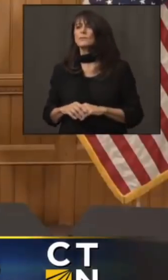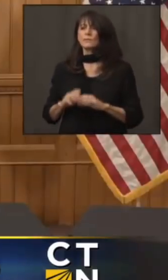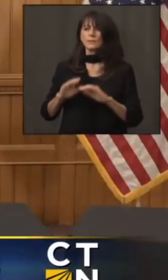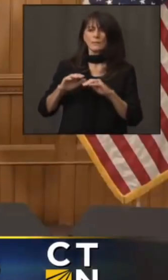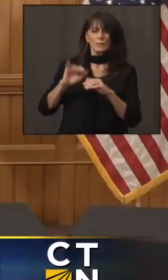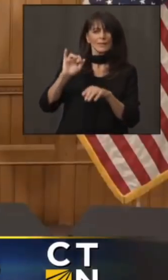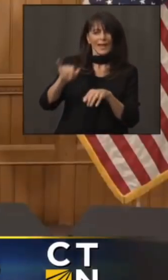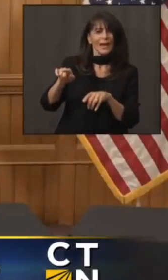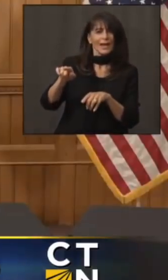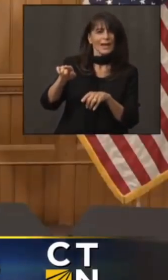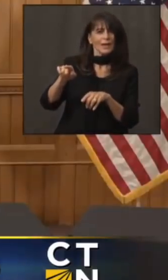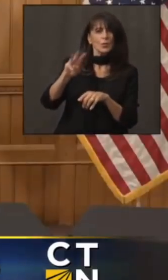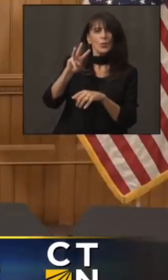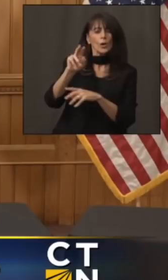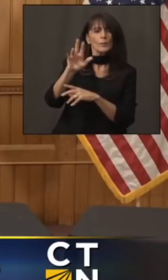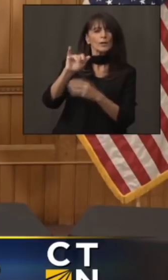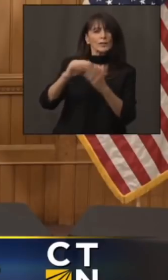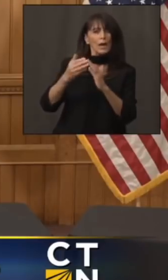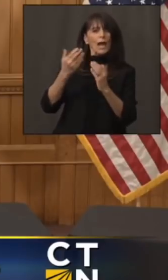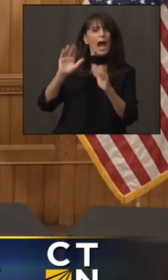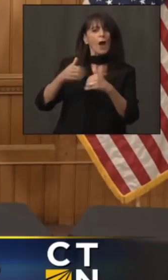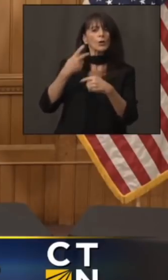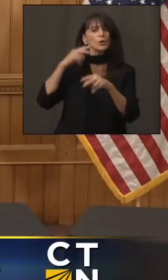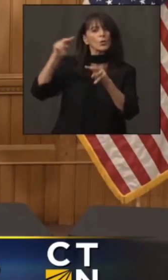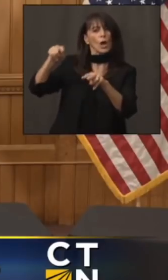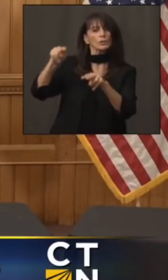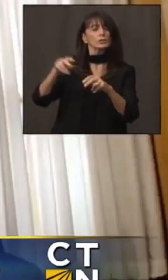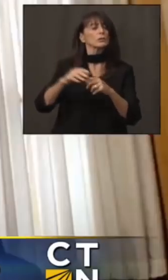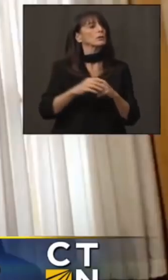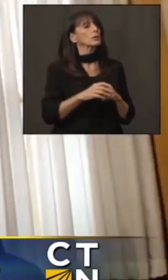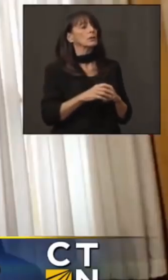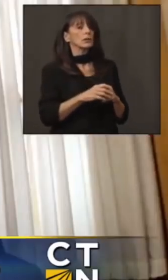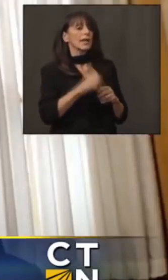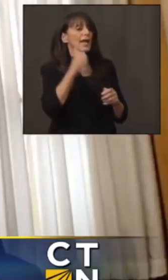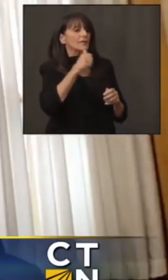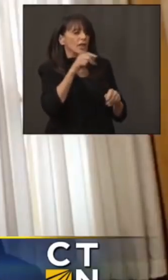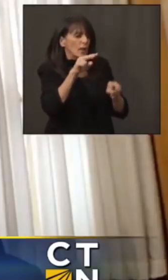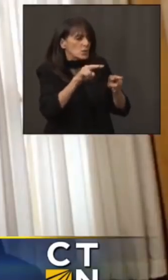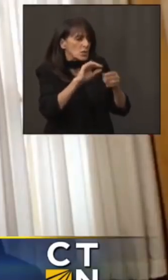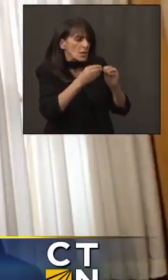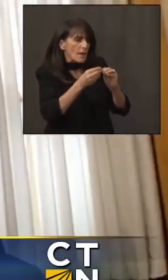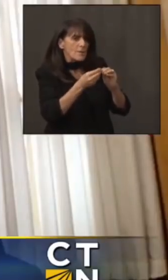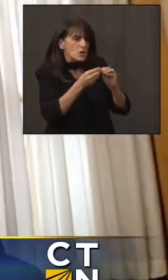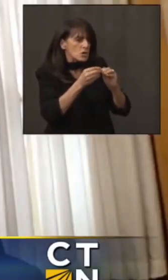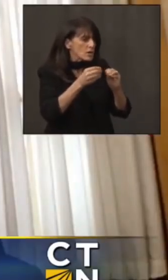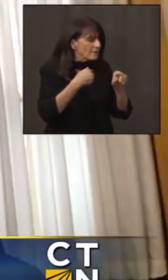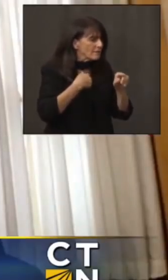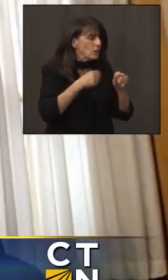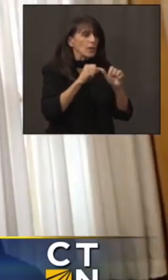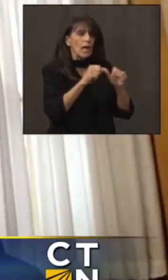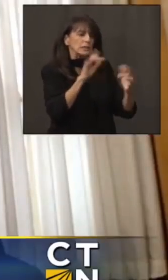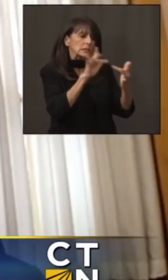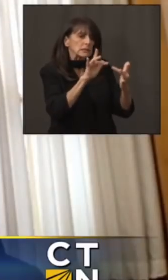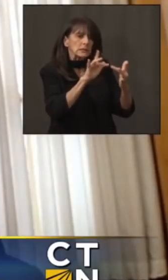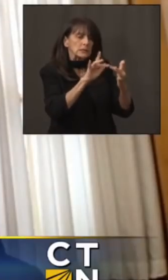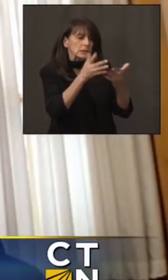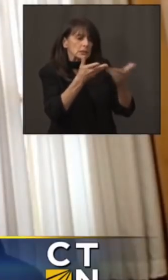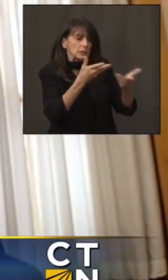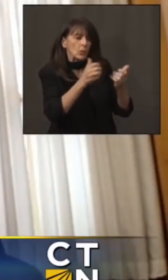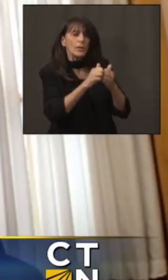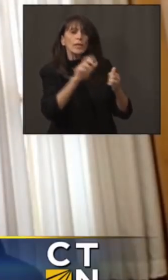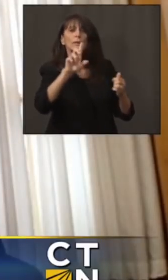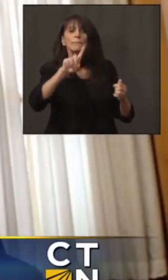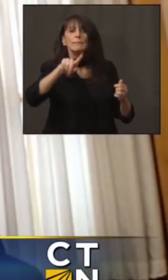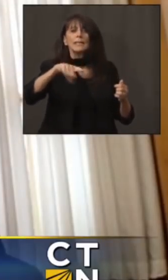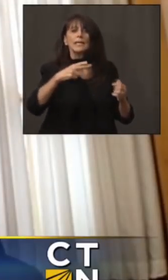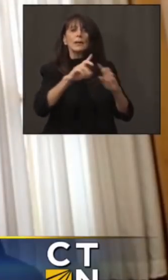monitoring the situation in Waterbury? We're watching the metrics every day. We're in constant contact, DPH, with